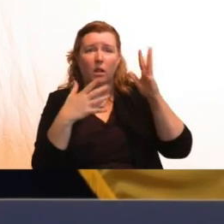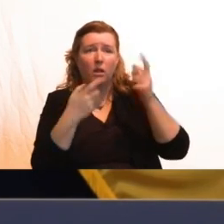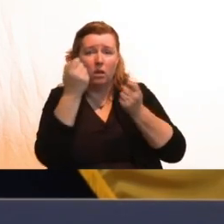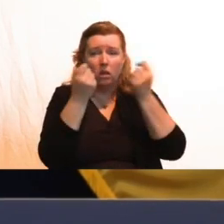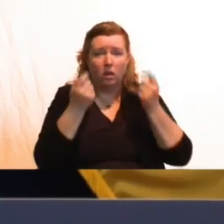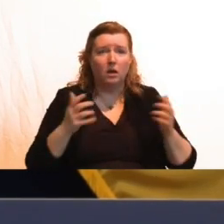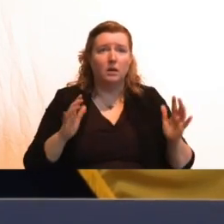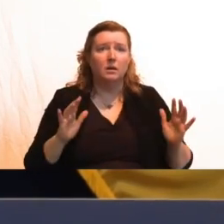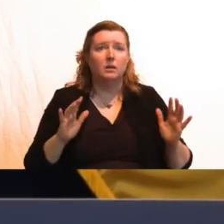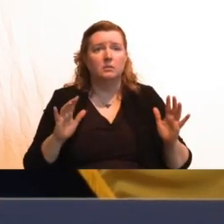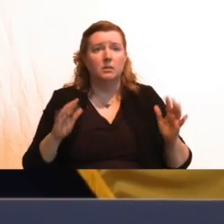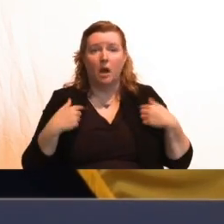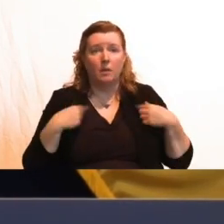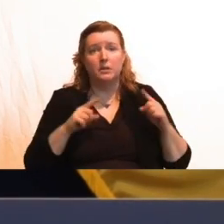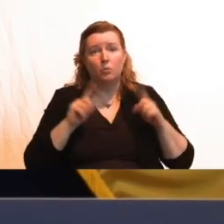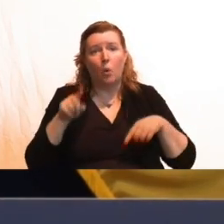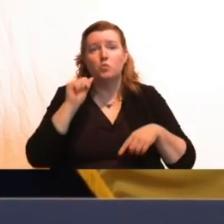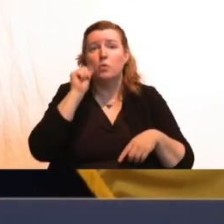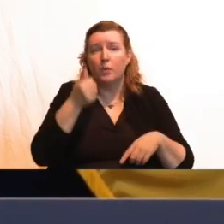Strengthening the community here,